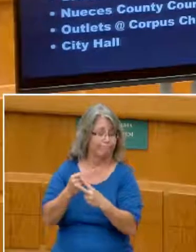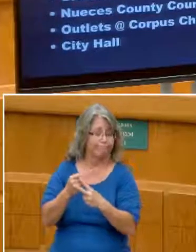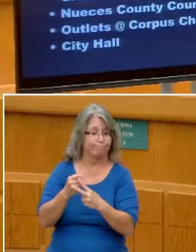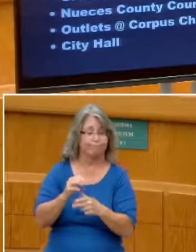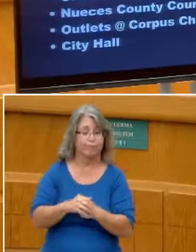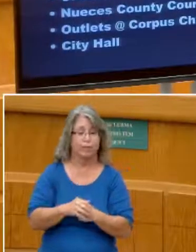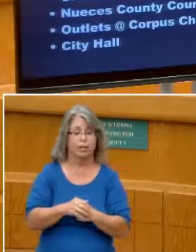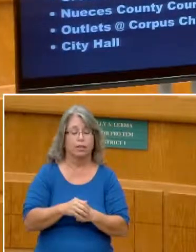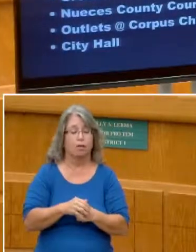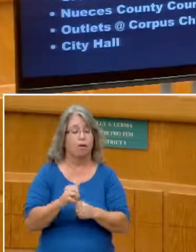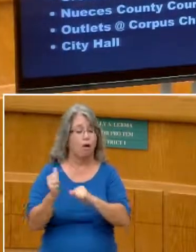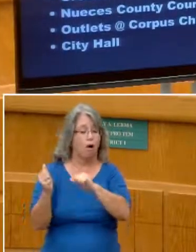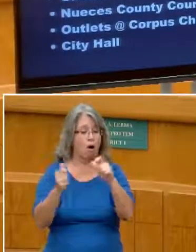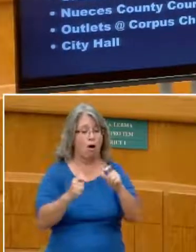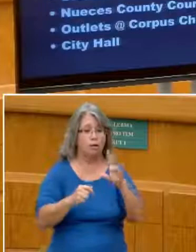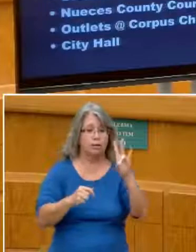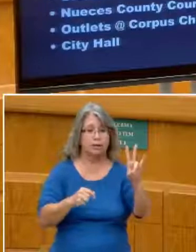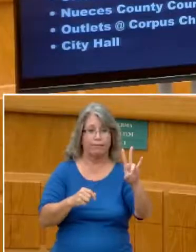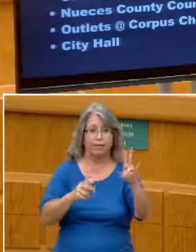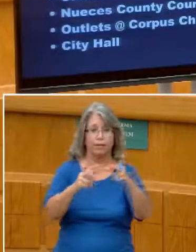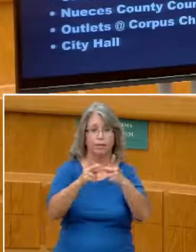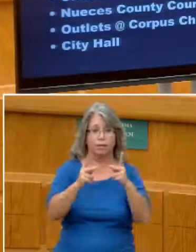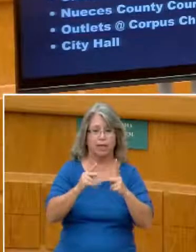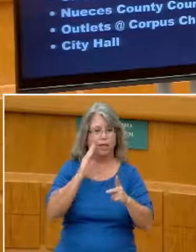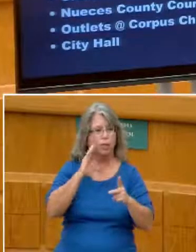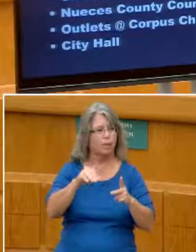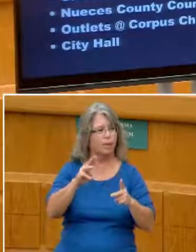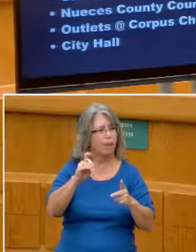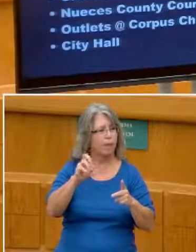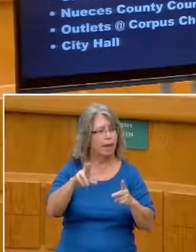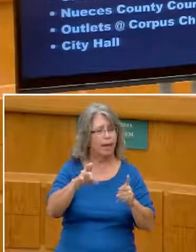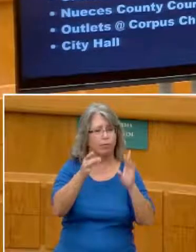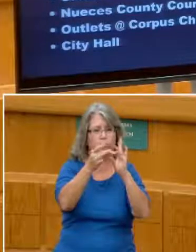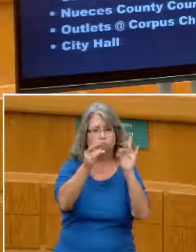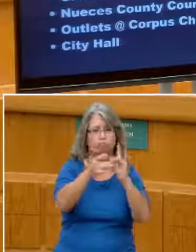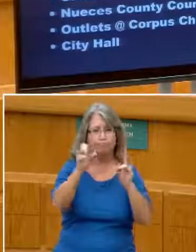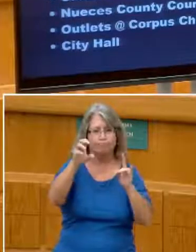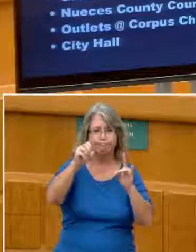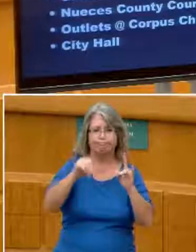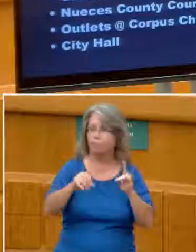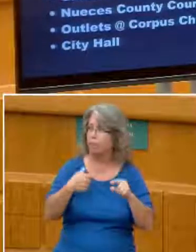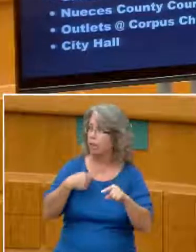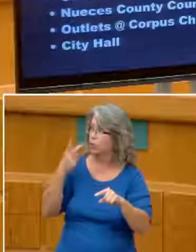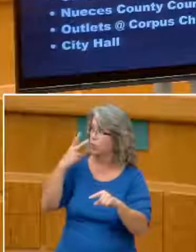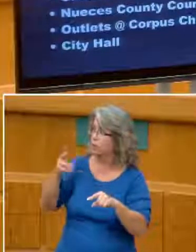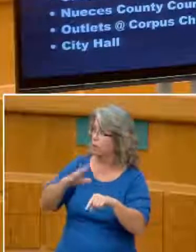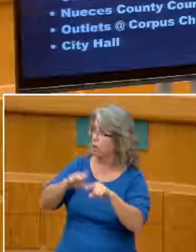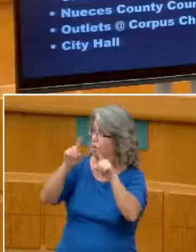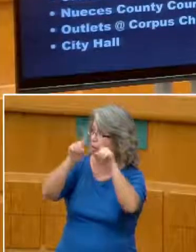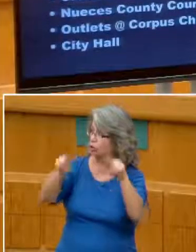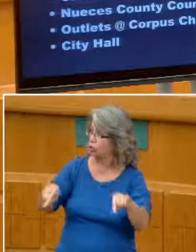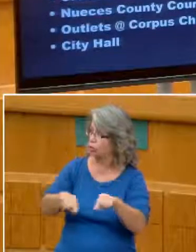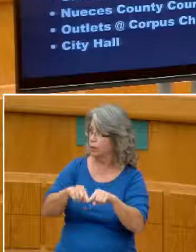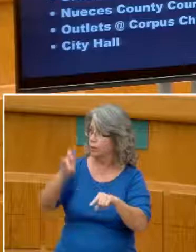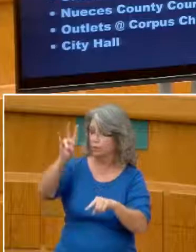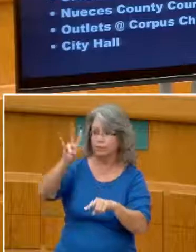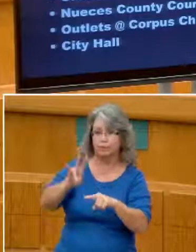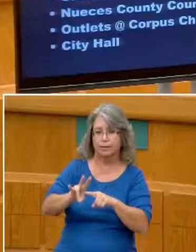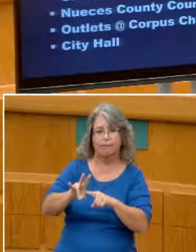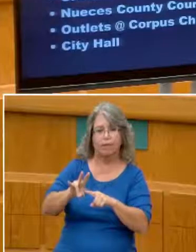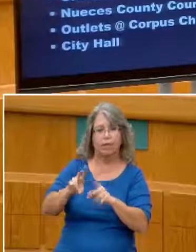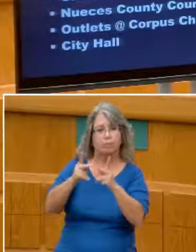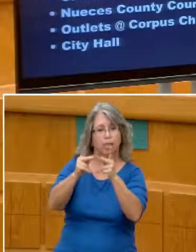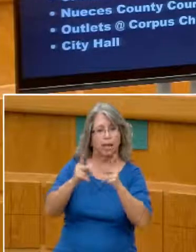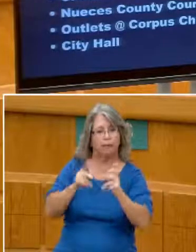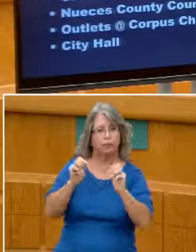all 7 vaccination sites, and I know that the mayor mentioned them as well, but they're up on the screen. So please, if you're close to